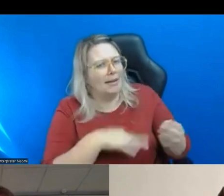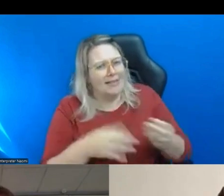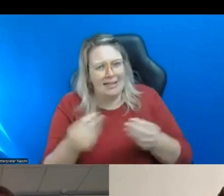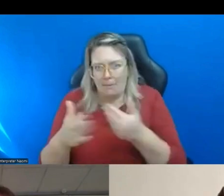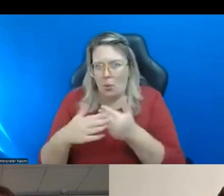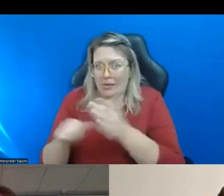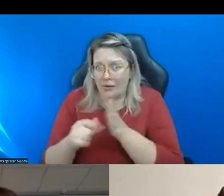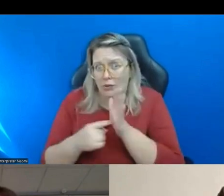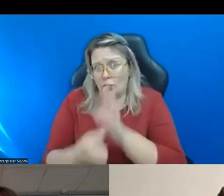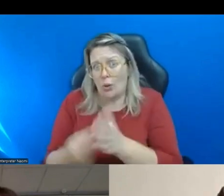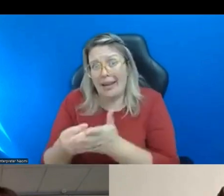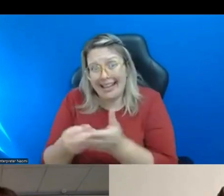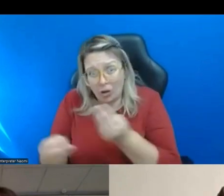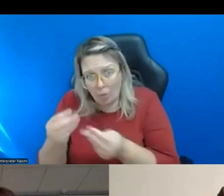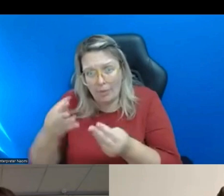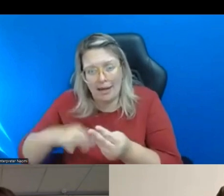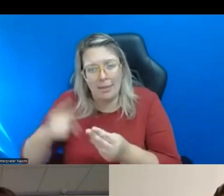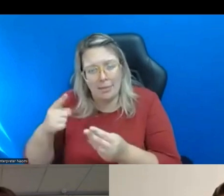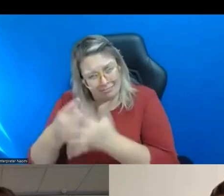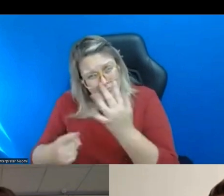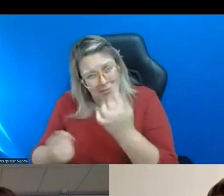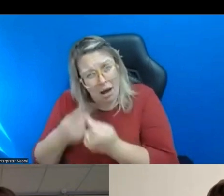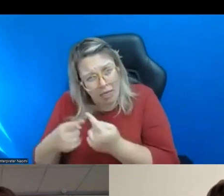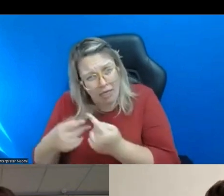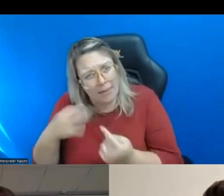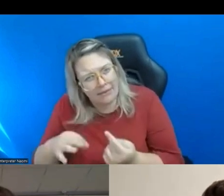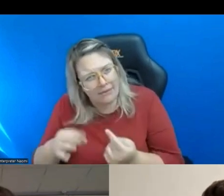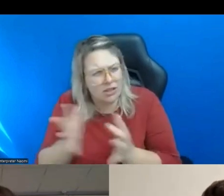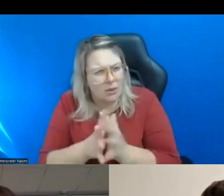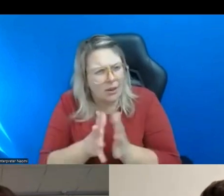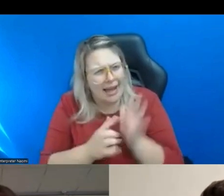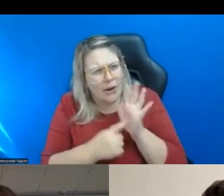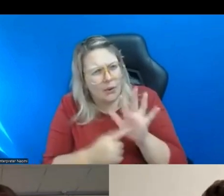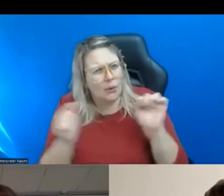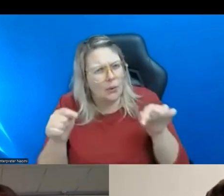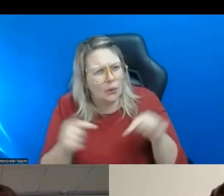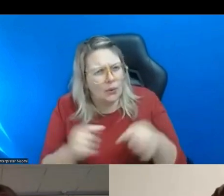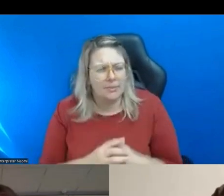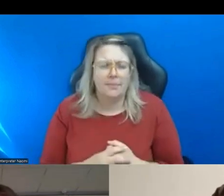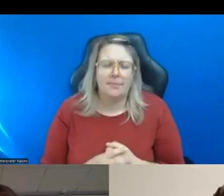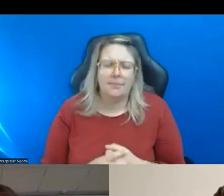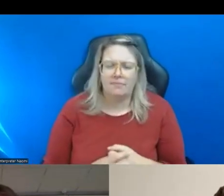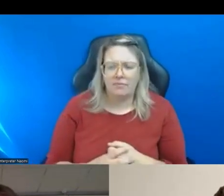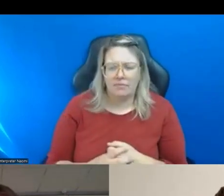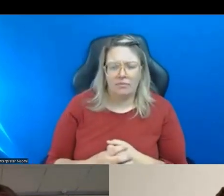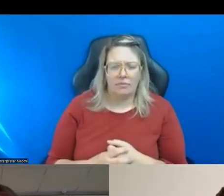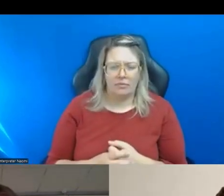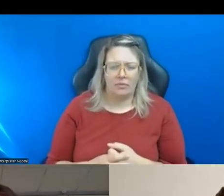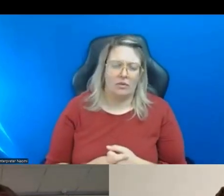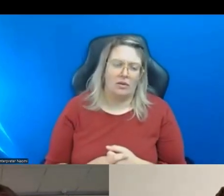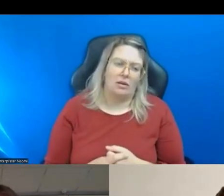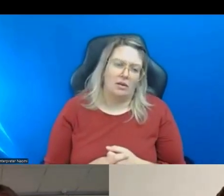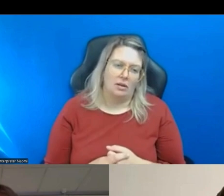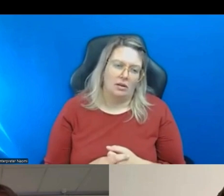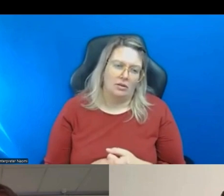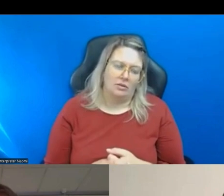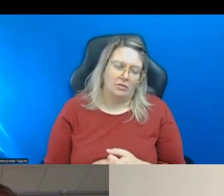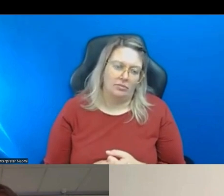that the primary kind of motivation for mayors